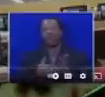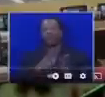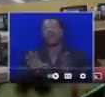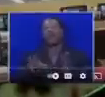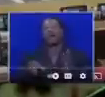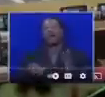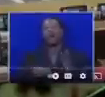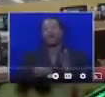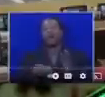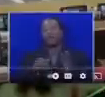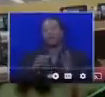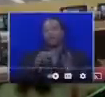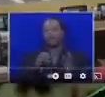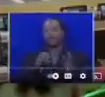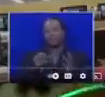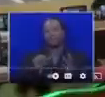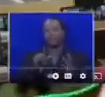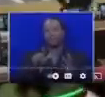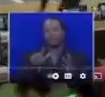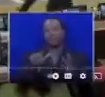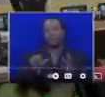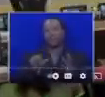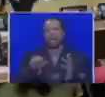thing. Mulaudzi.